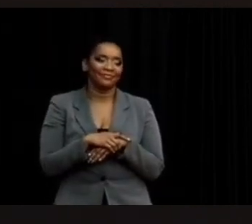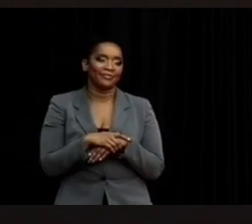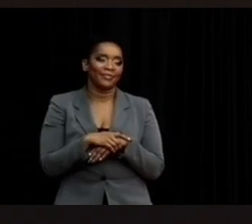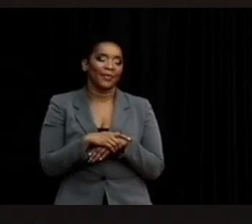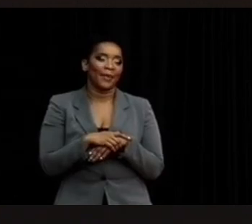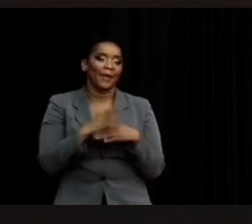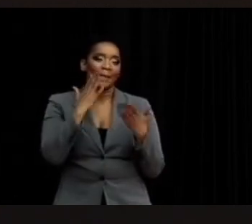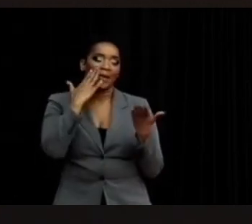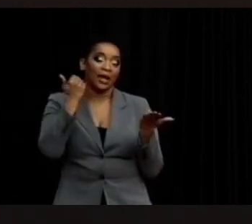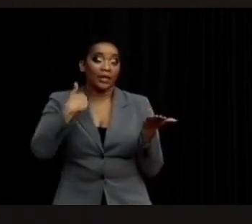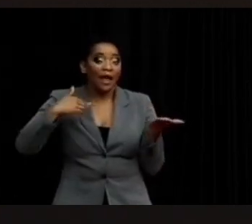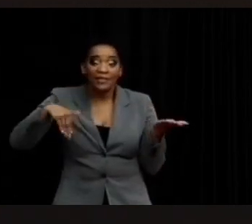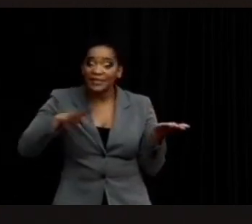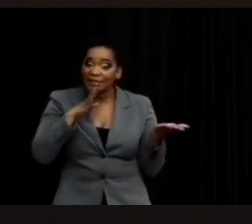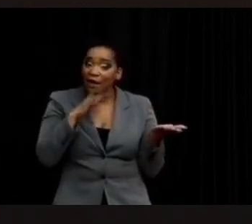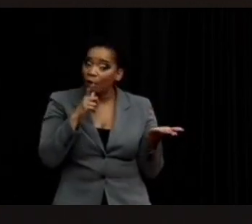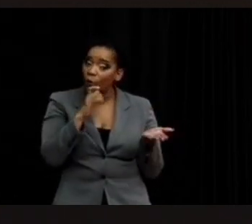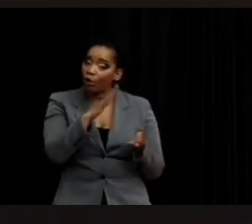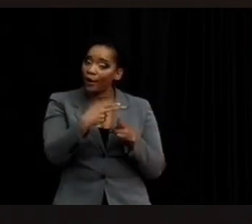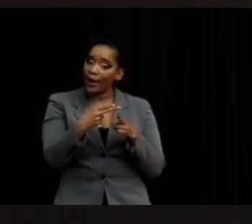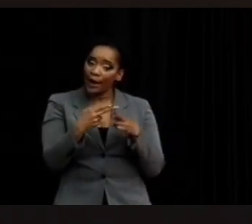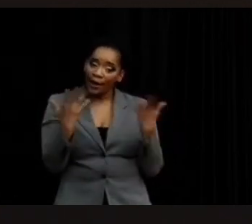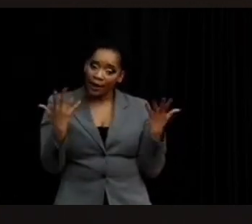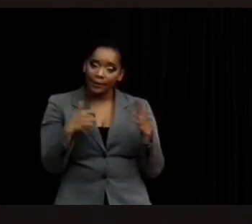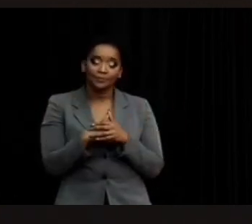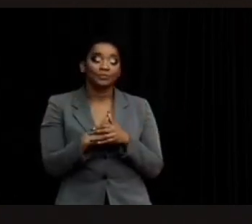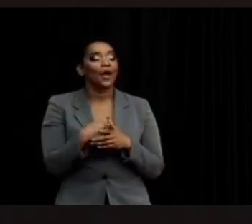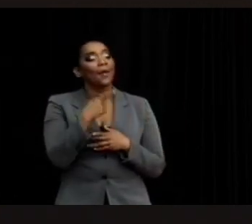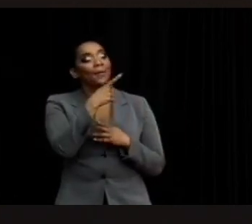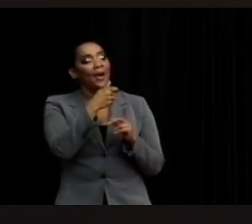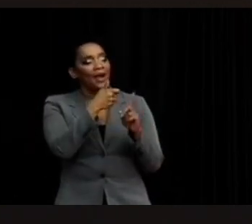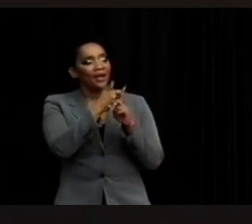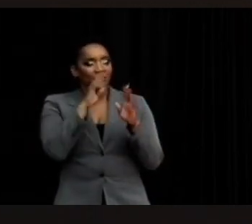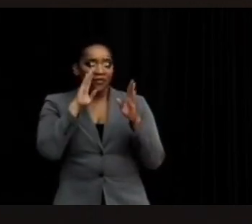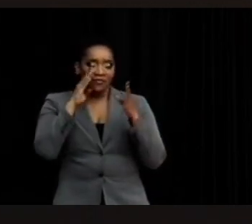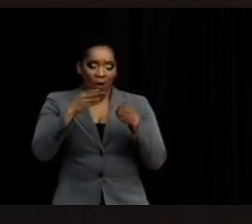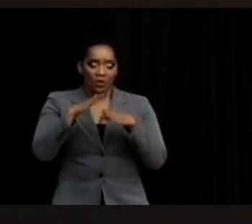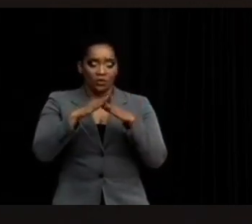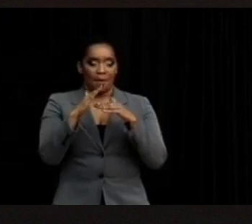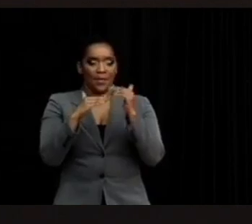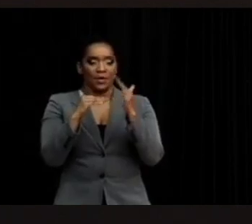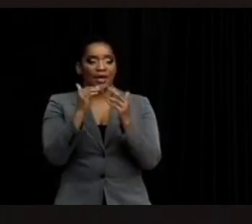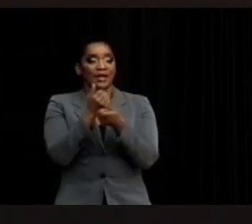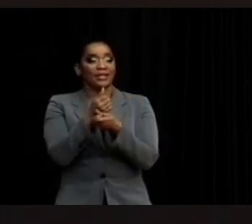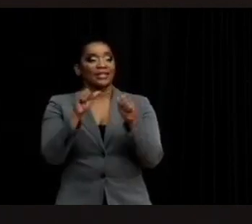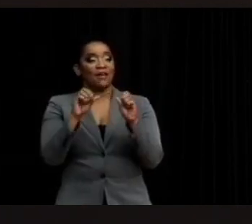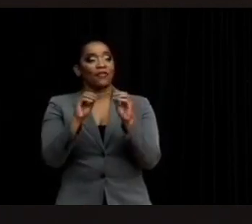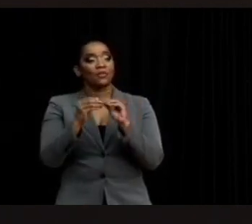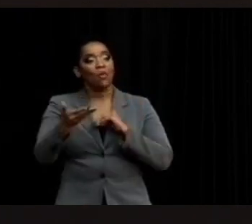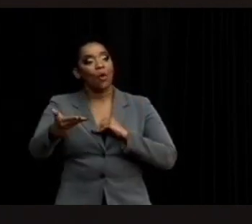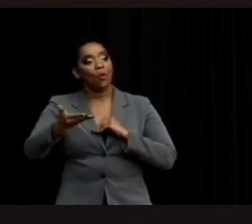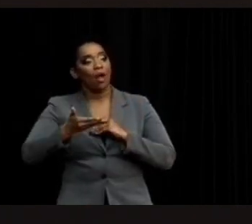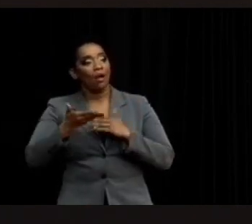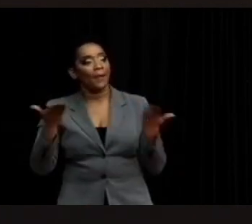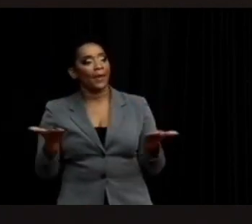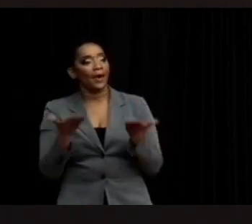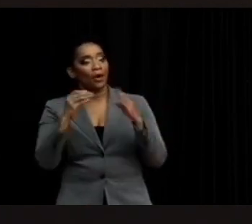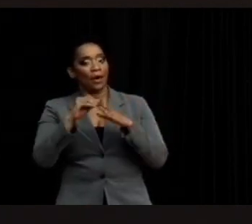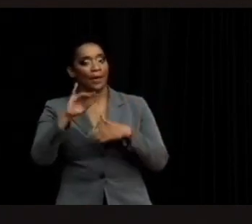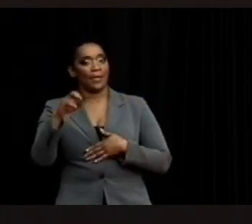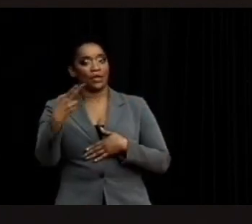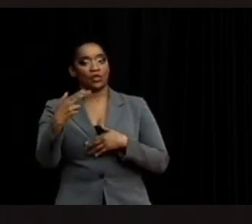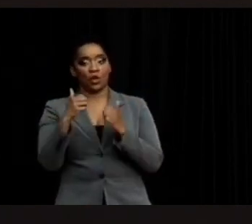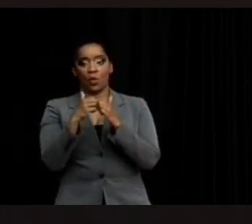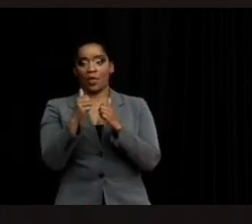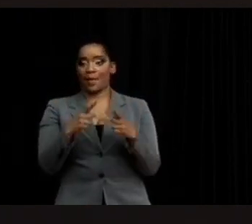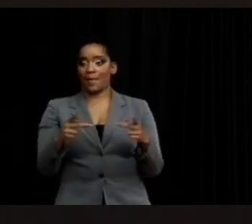because I haven't said her name yet, is focused on building a safer, more welcoming Michigan with a